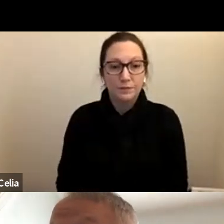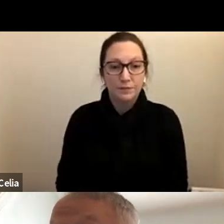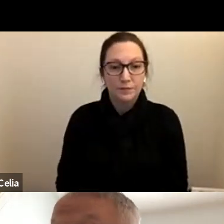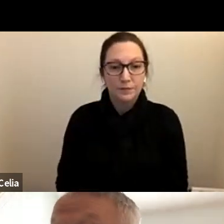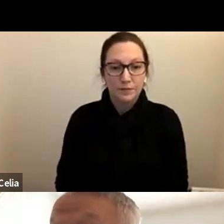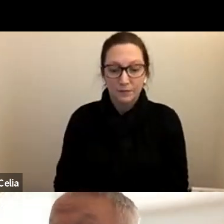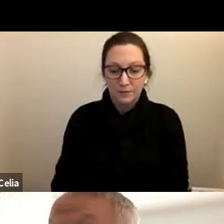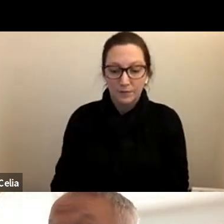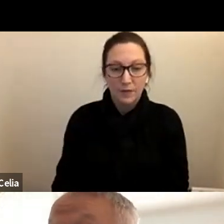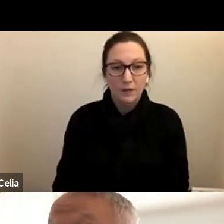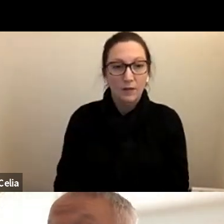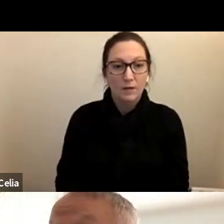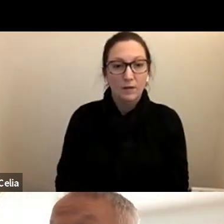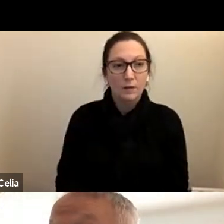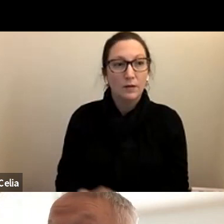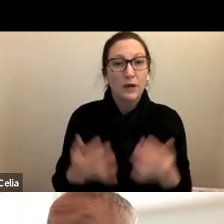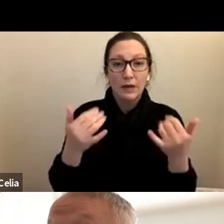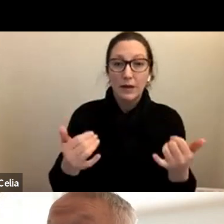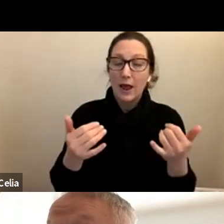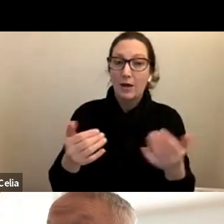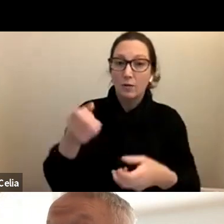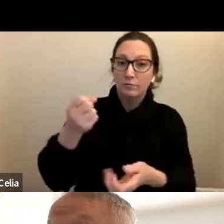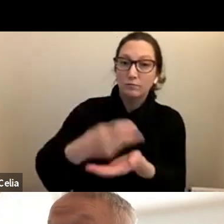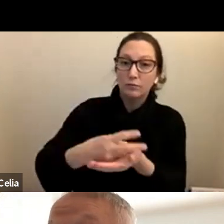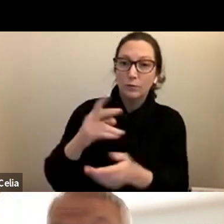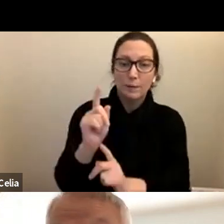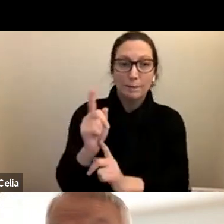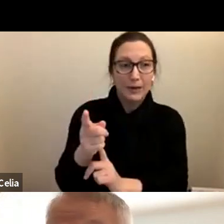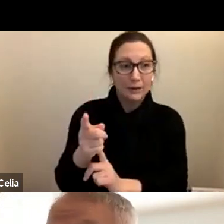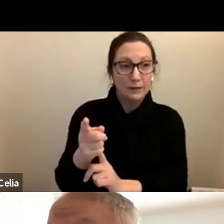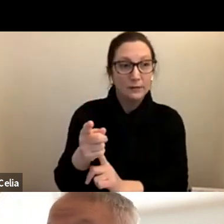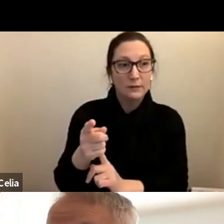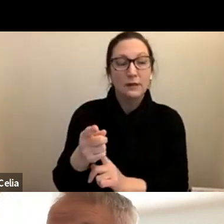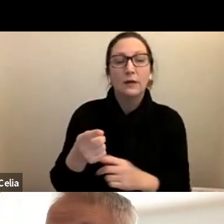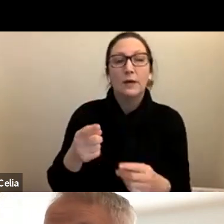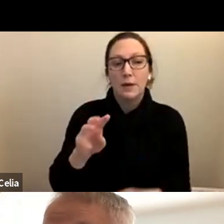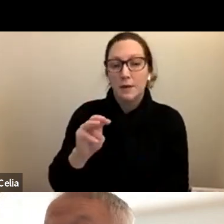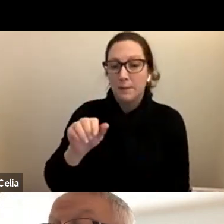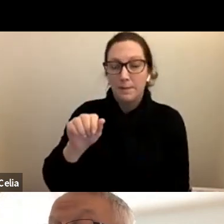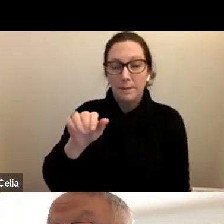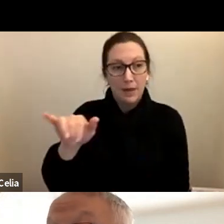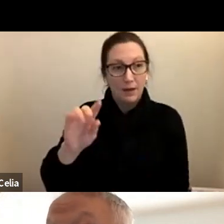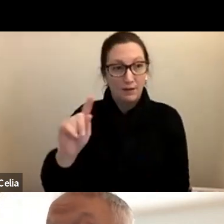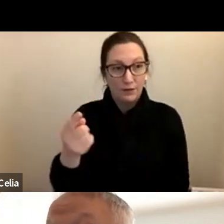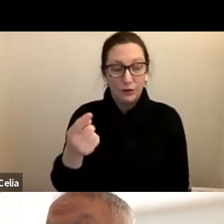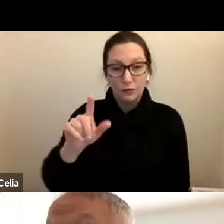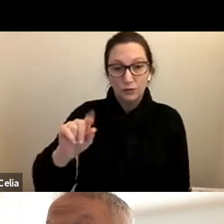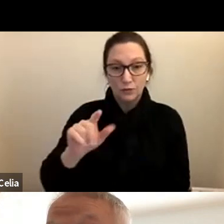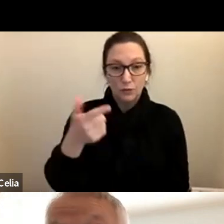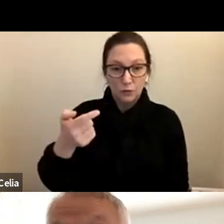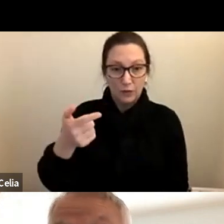We'll move on now to the approval of the minutes from the May 1st, 2021